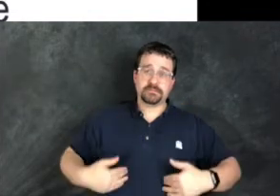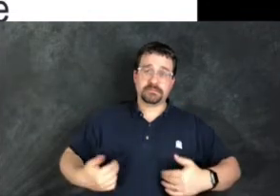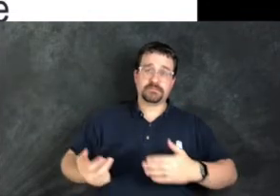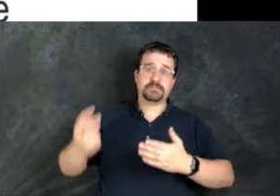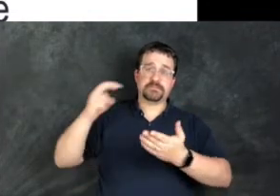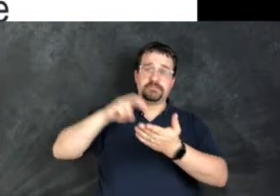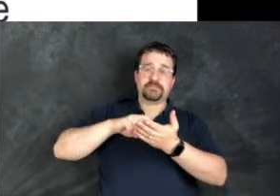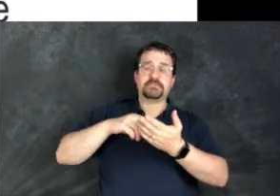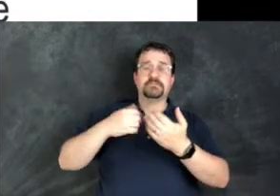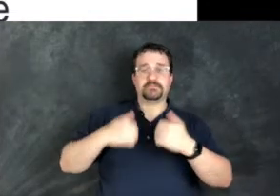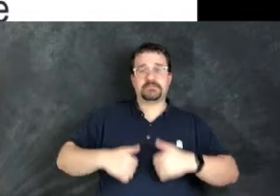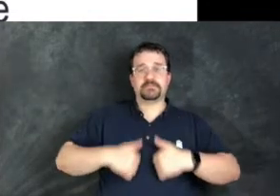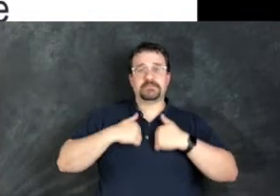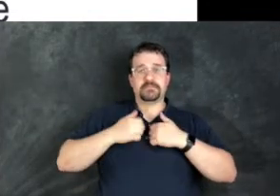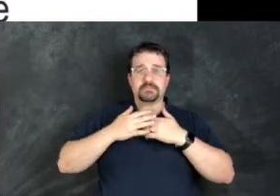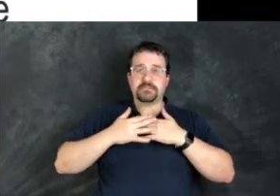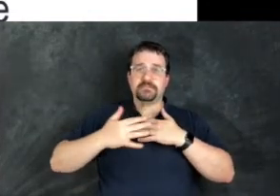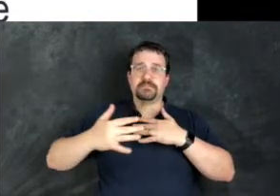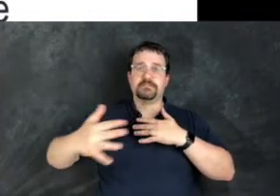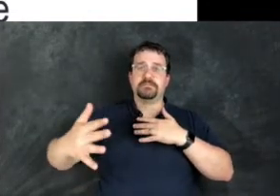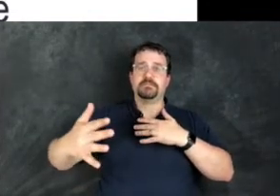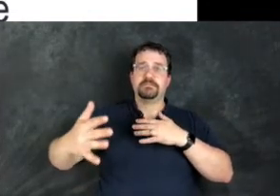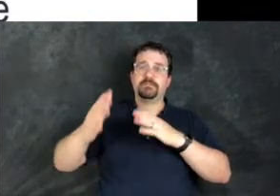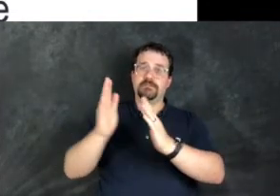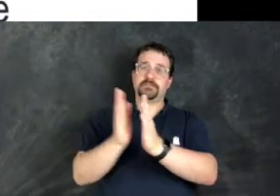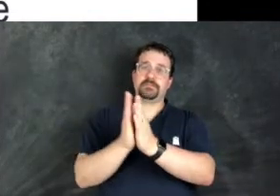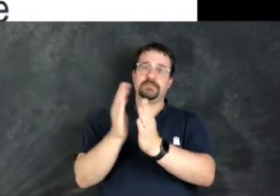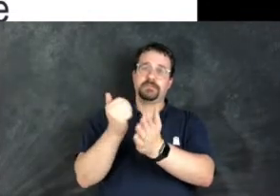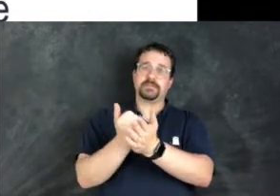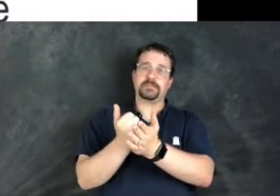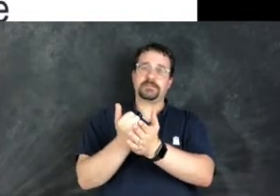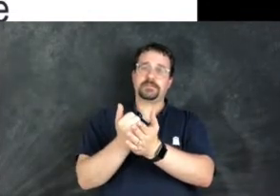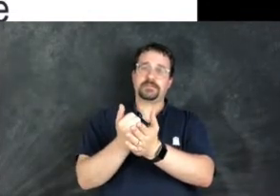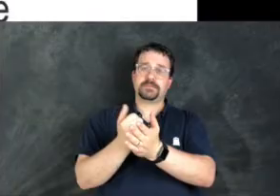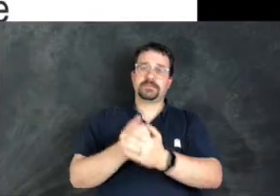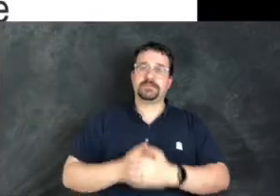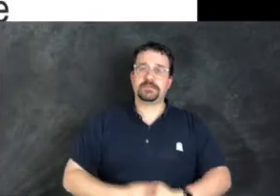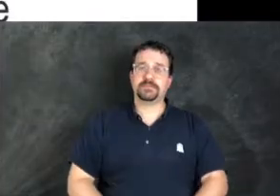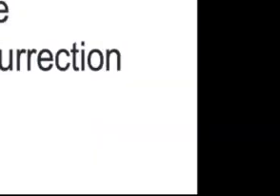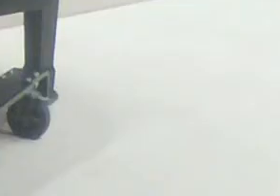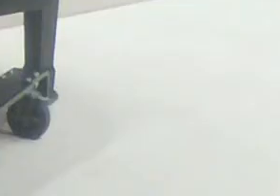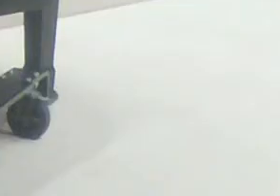resurrection of the body, and the life everlasting. Amen.